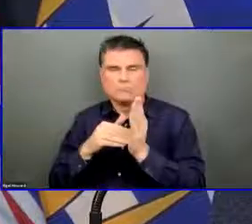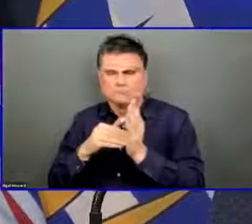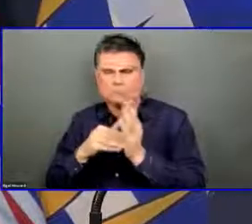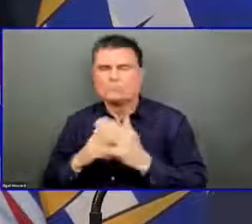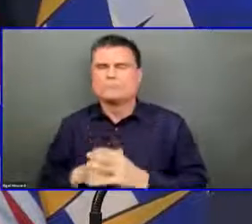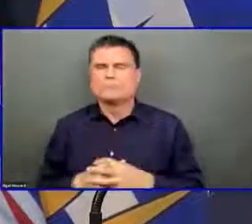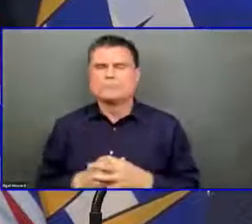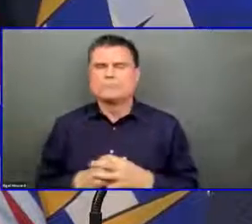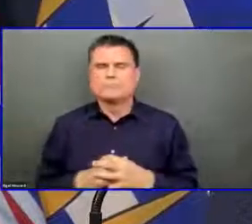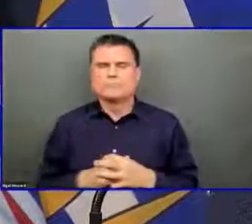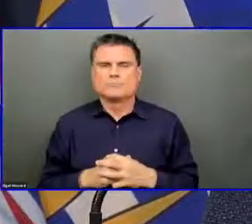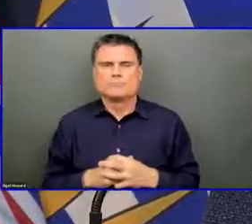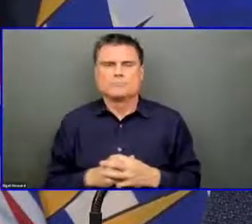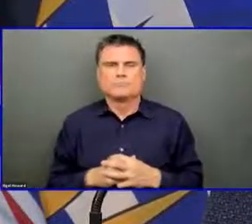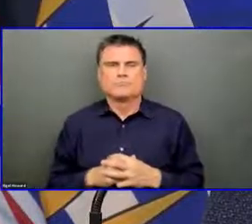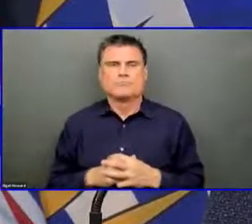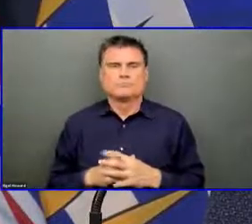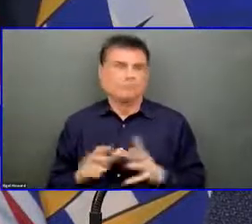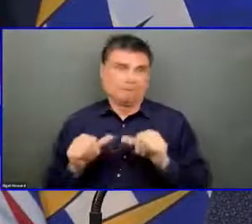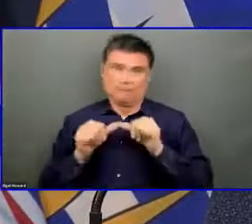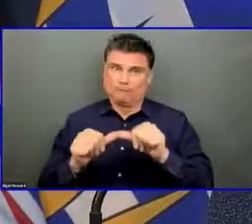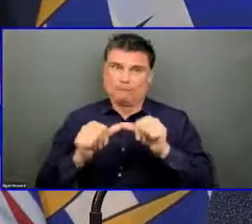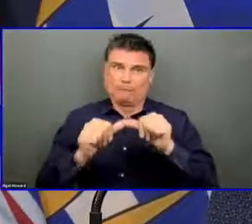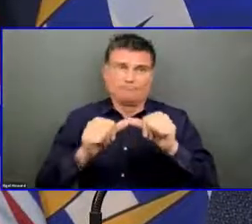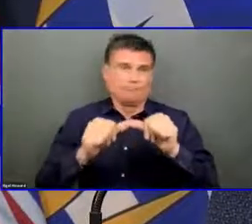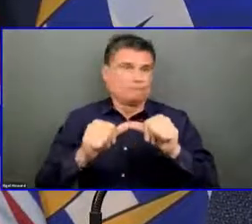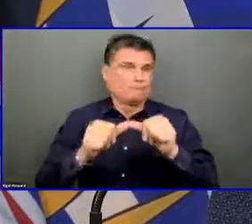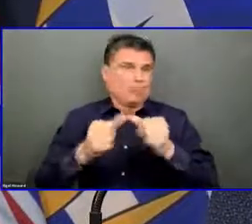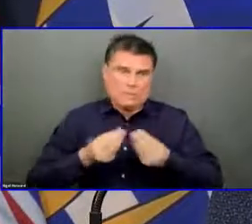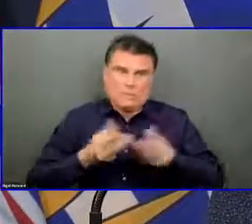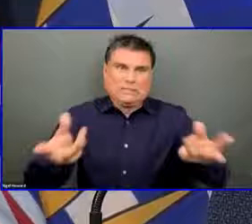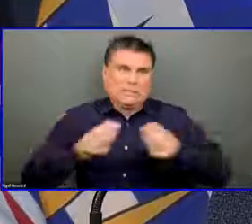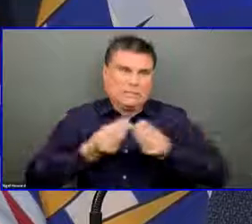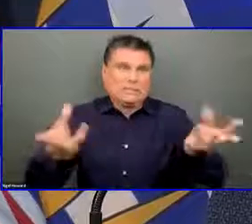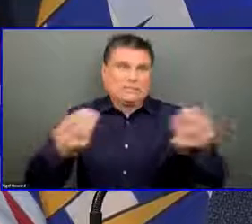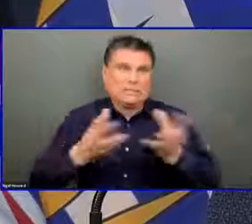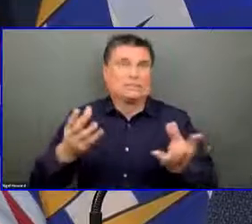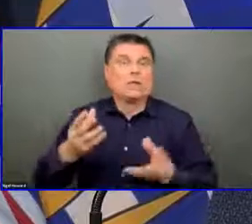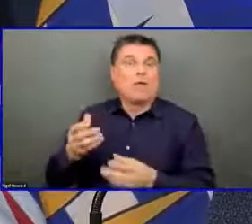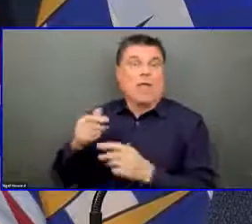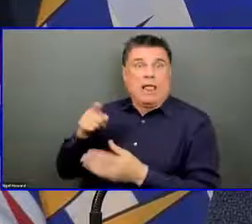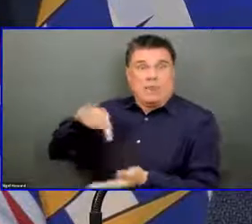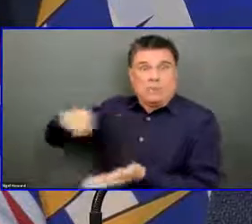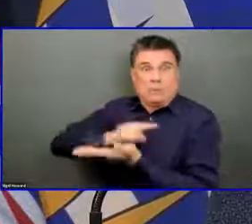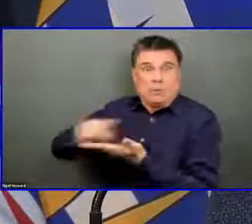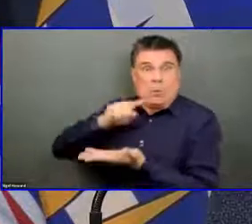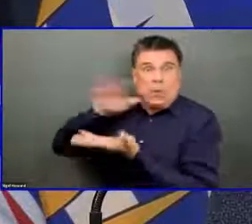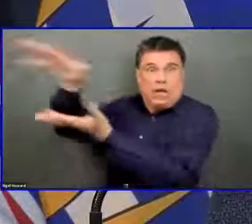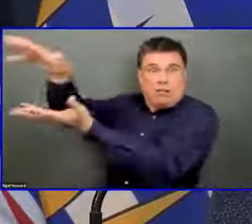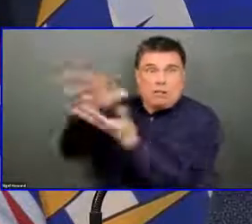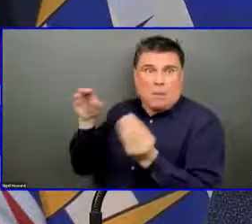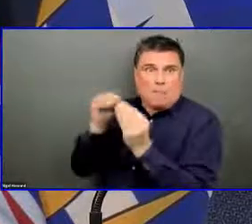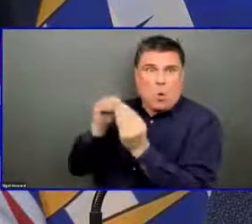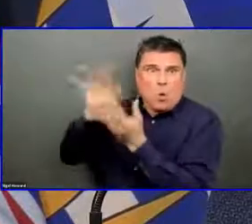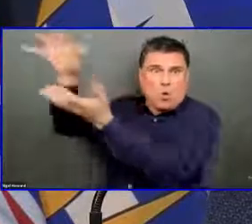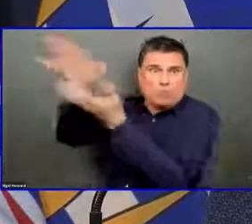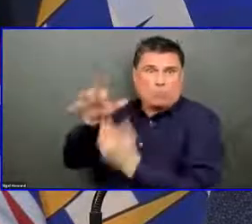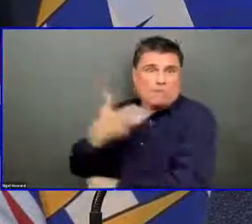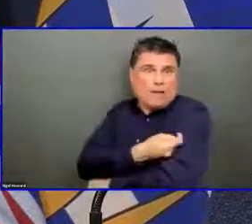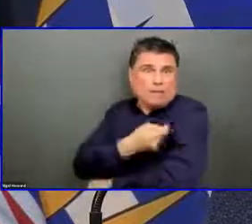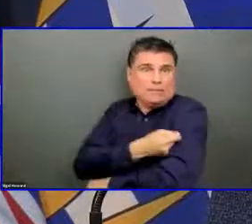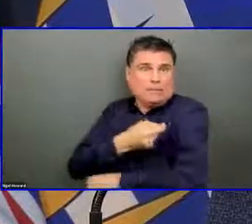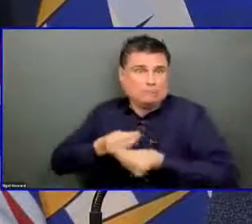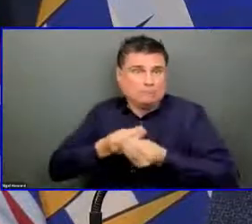as we have more vaccines arriving this week, as more people are eligible, and as we have our parallel track, of course, with